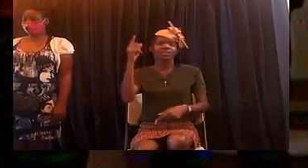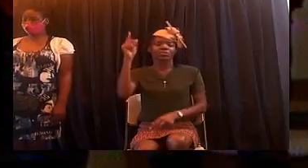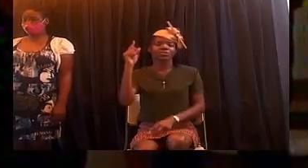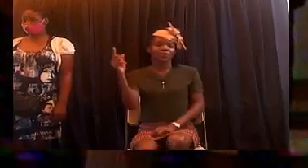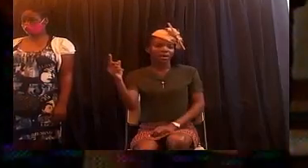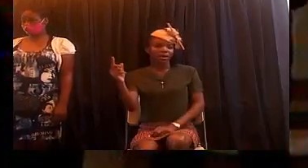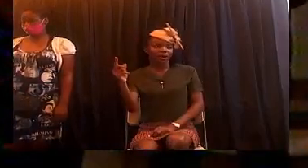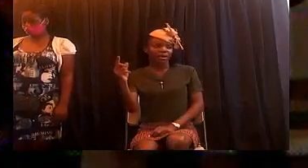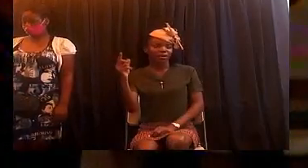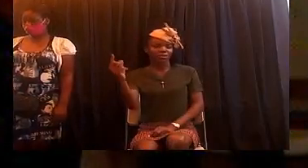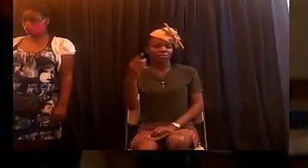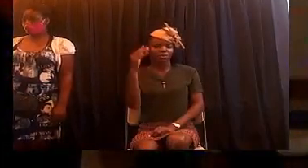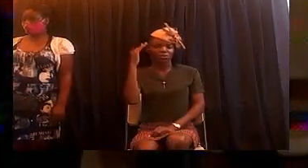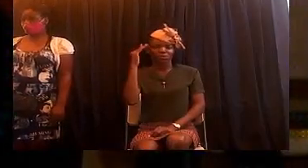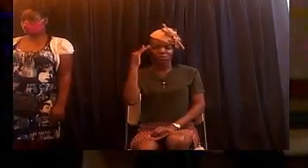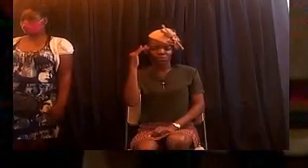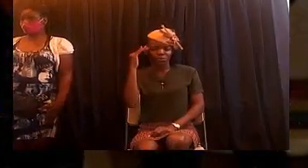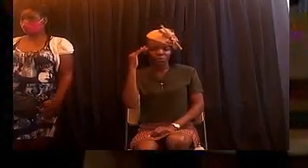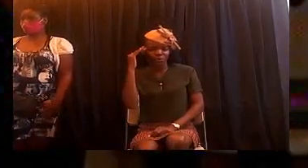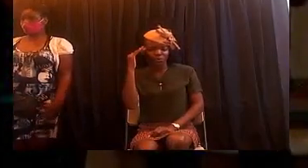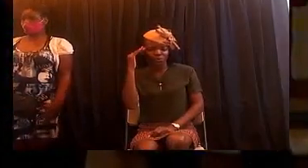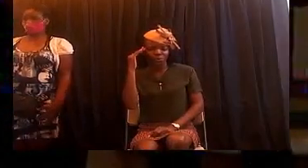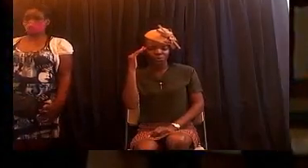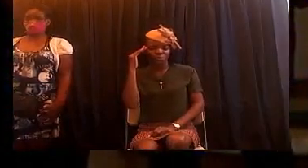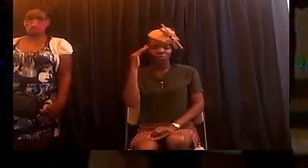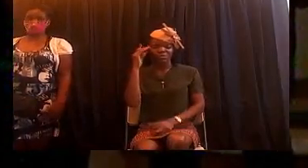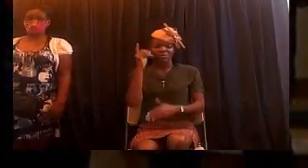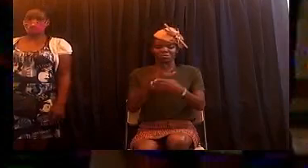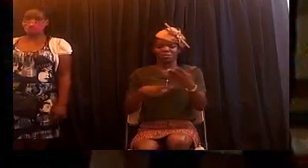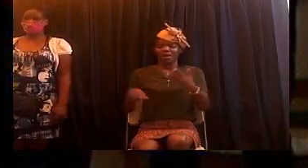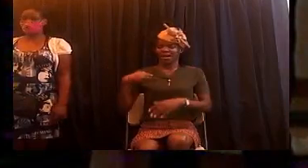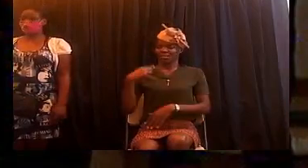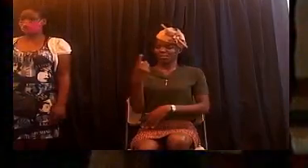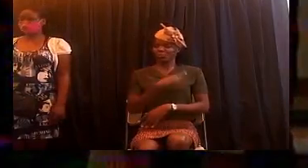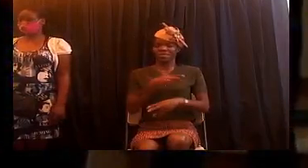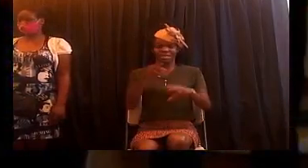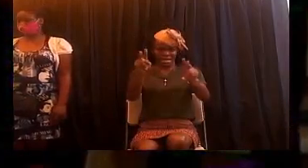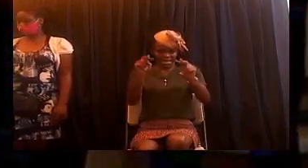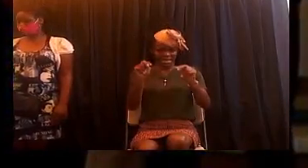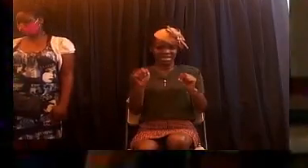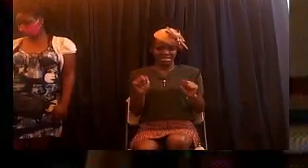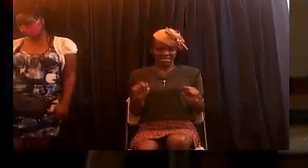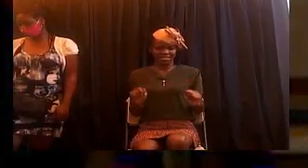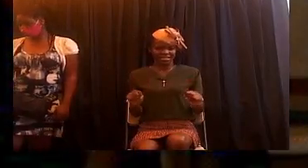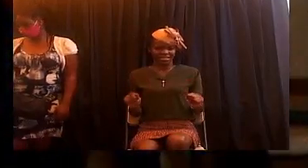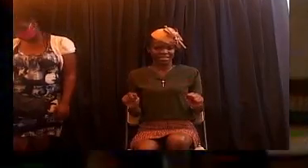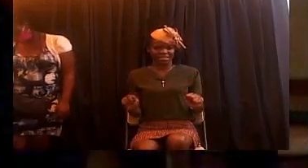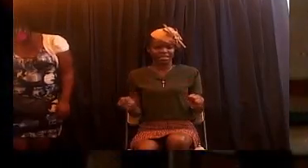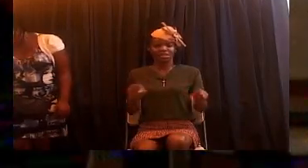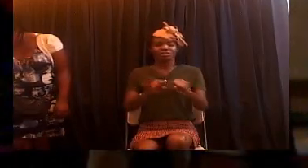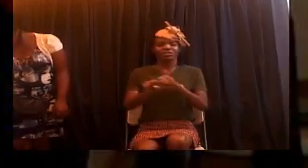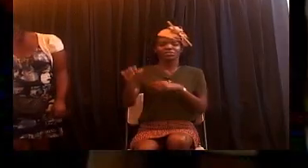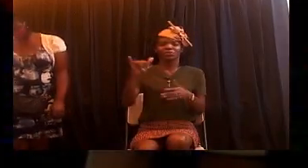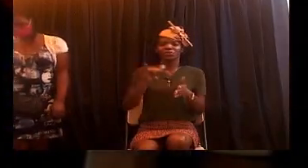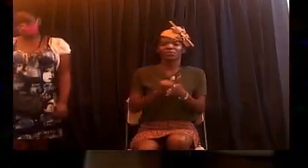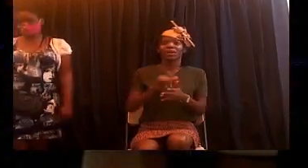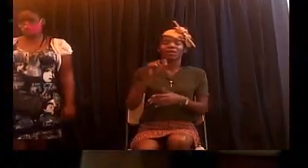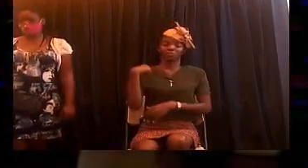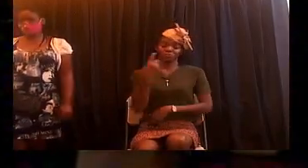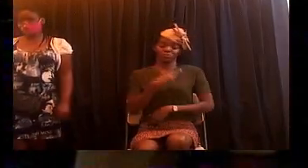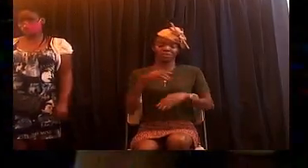some rubbing. You alone know where exactly we need to place ourselves so that we can be